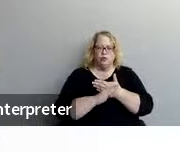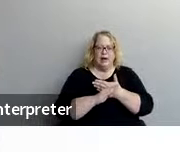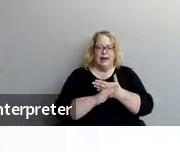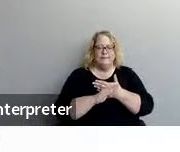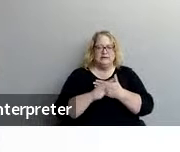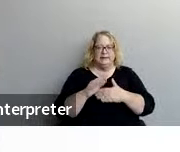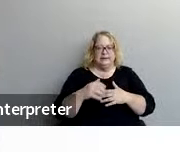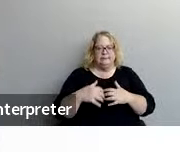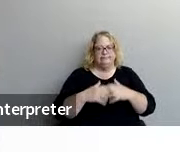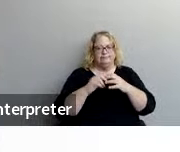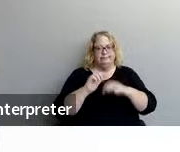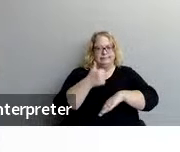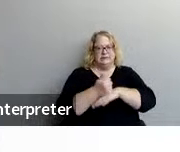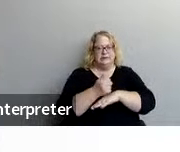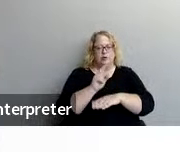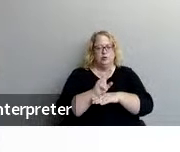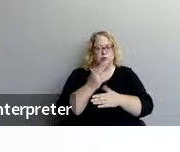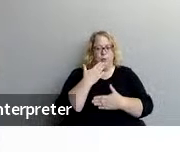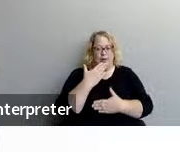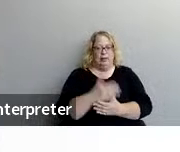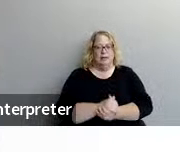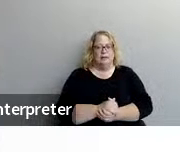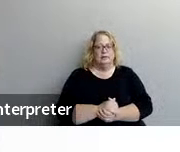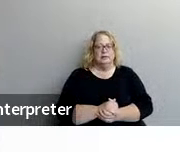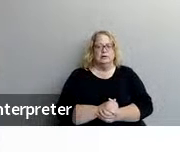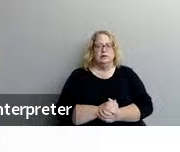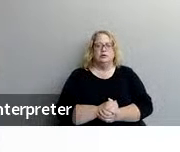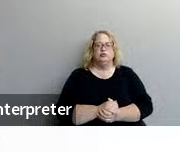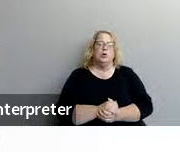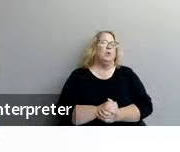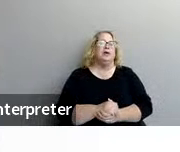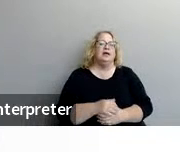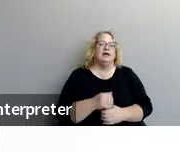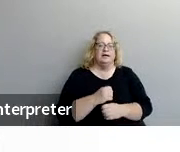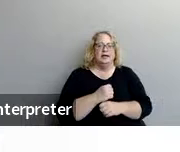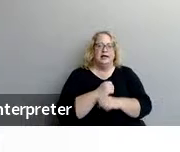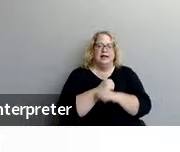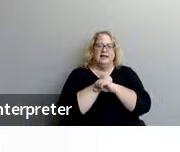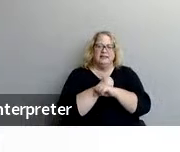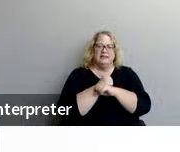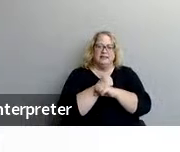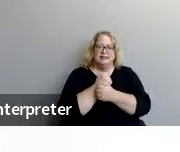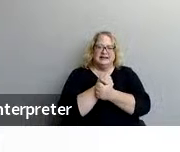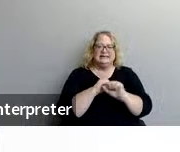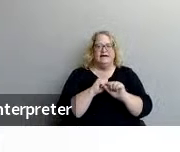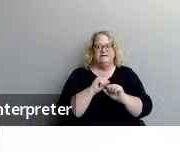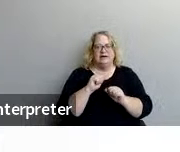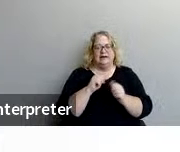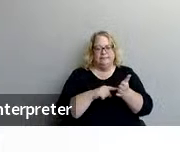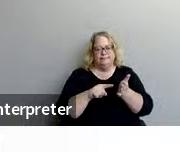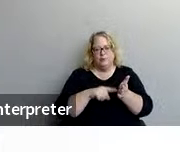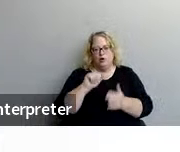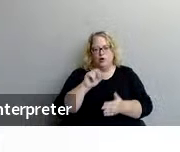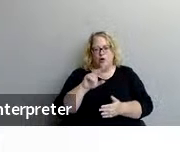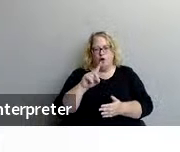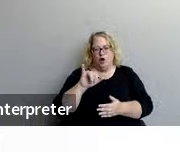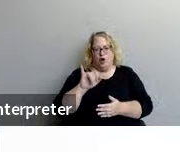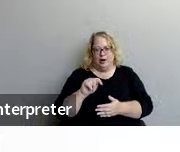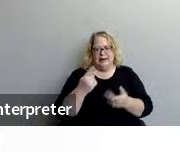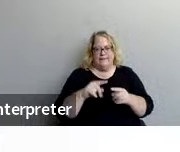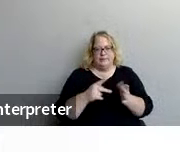being implemented well. So the safety audit is the first one. So twice per year, our safety department